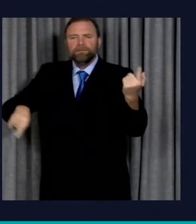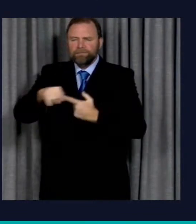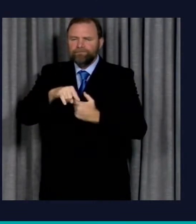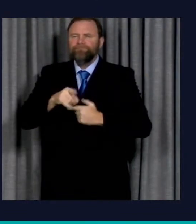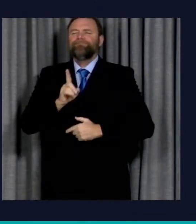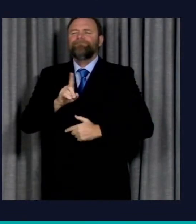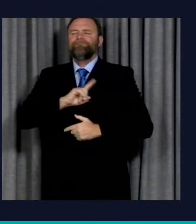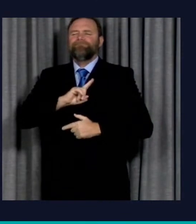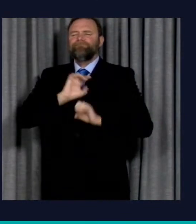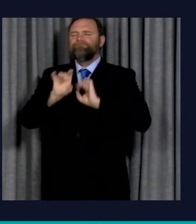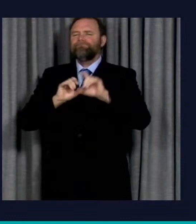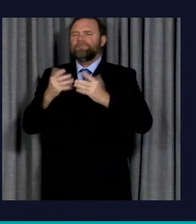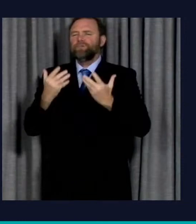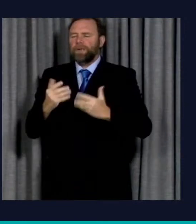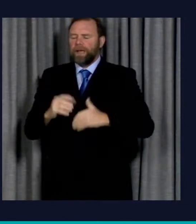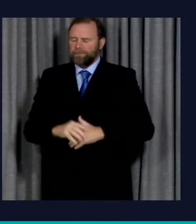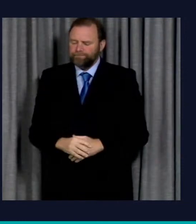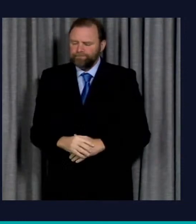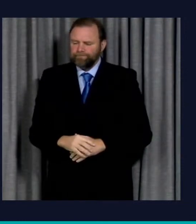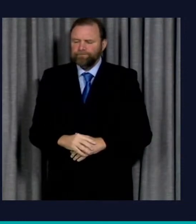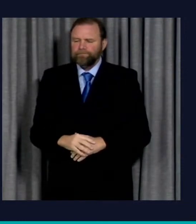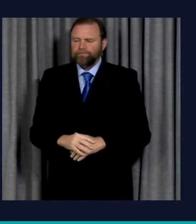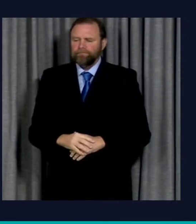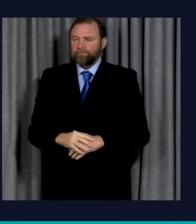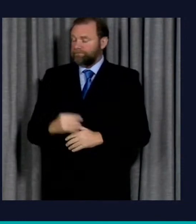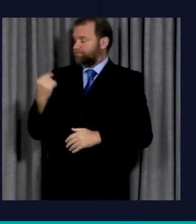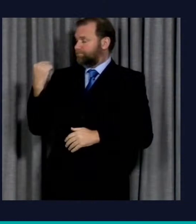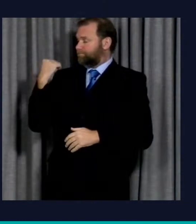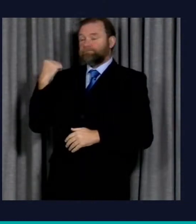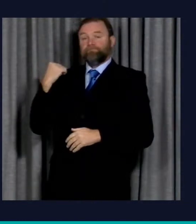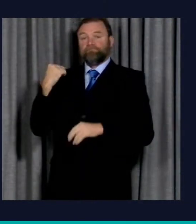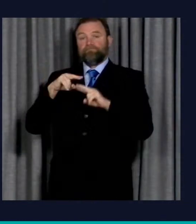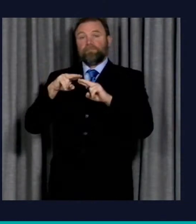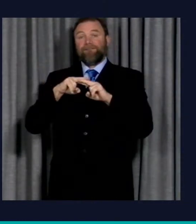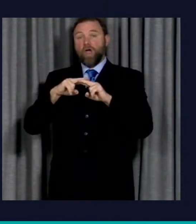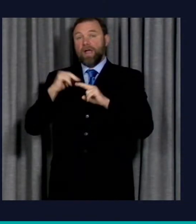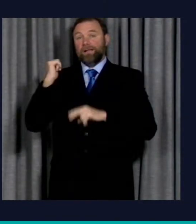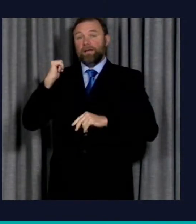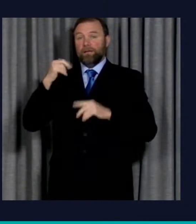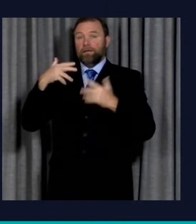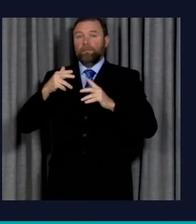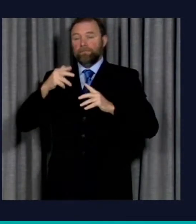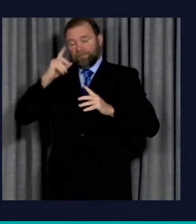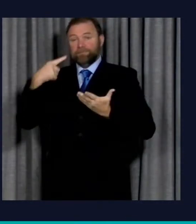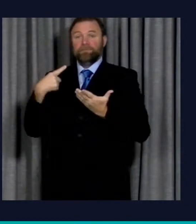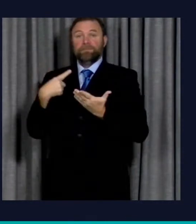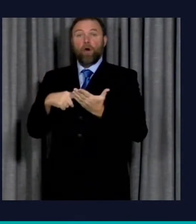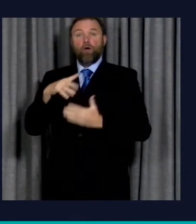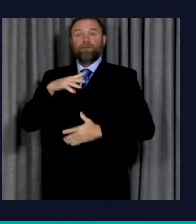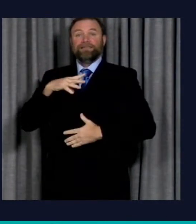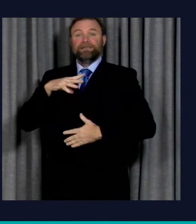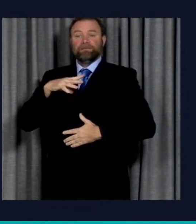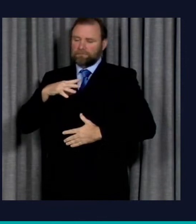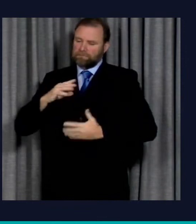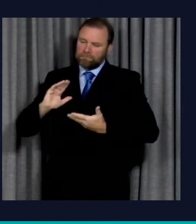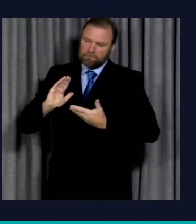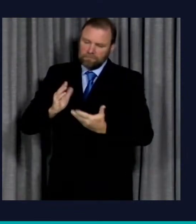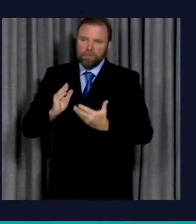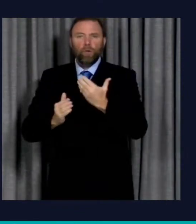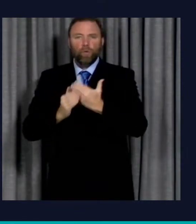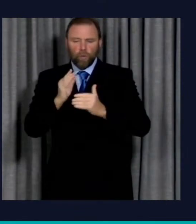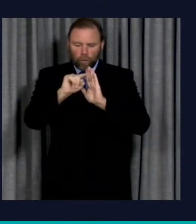afternoon. By the end of last week, we had already decided that we would be introducing new measures for retail and